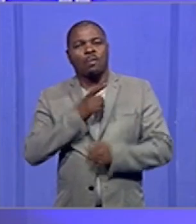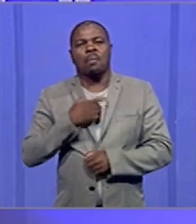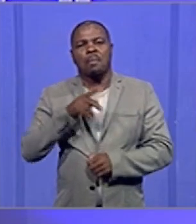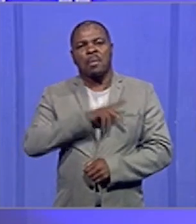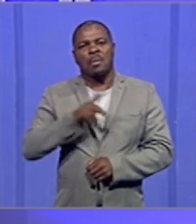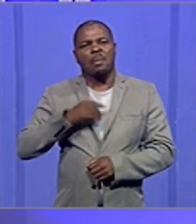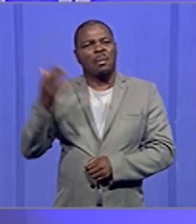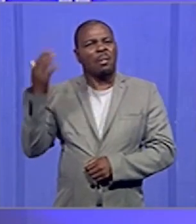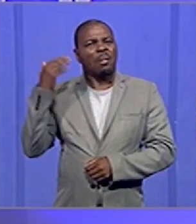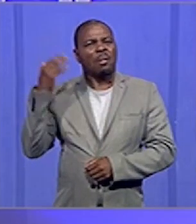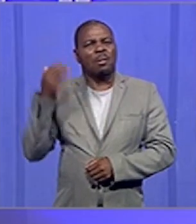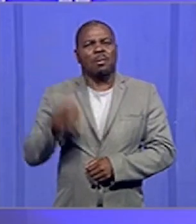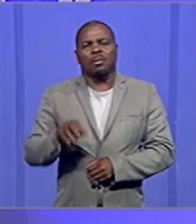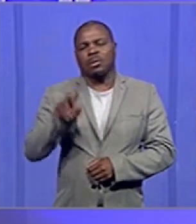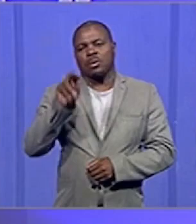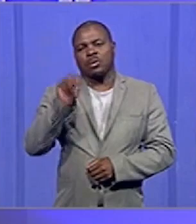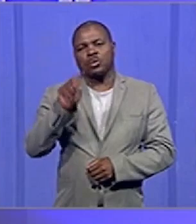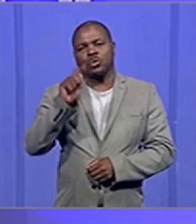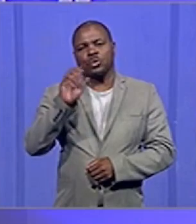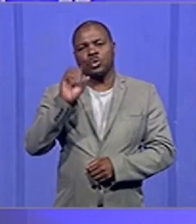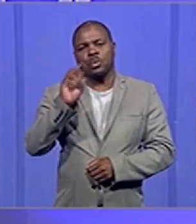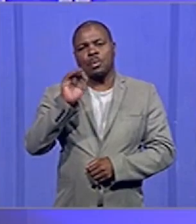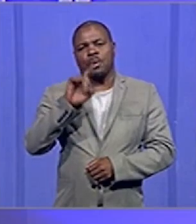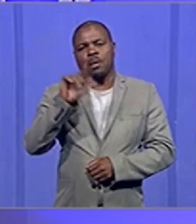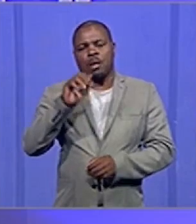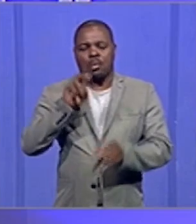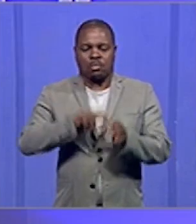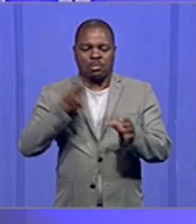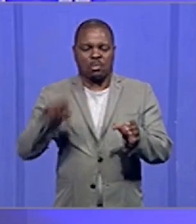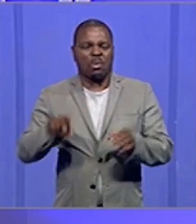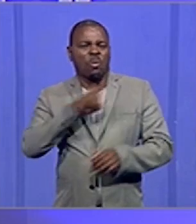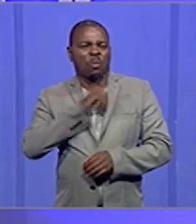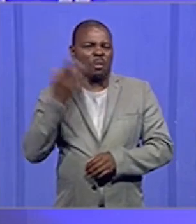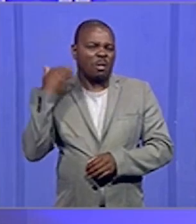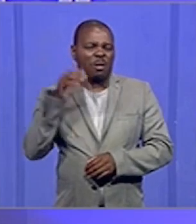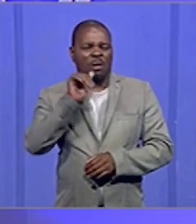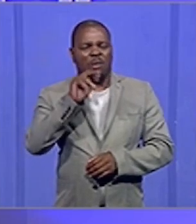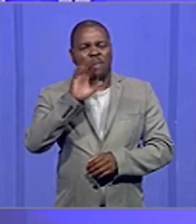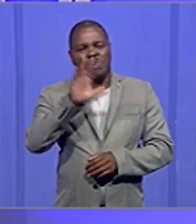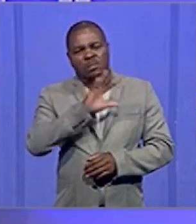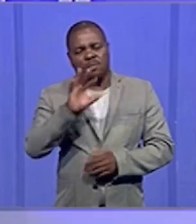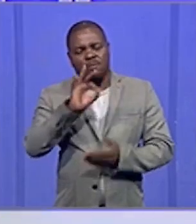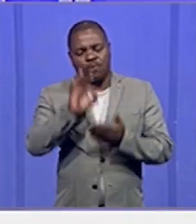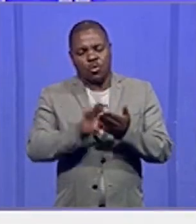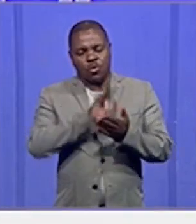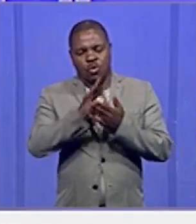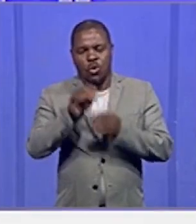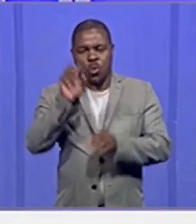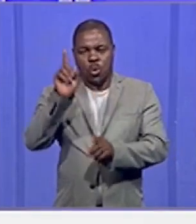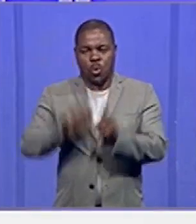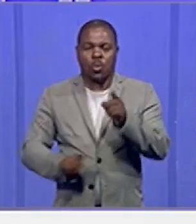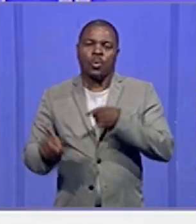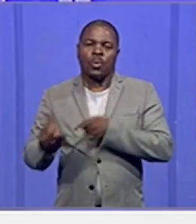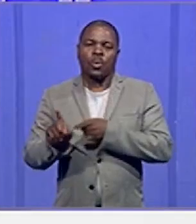itokolla ha tonakgolo ya mehleng Susintombela ho latela qeto ya komiti ya ANC ya phethahatso